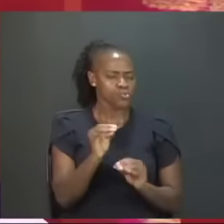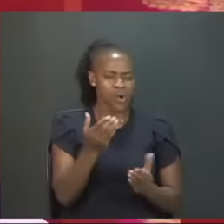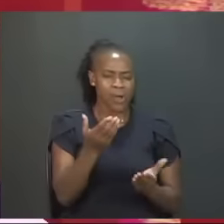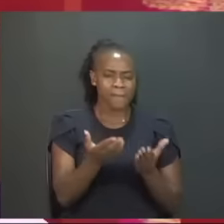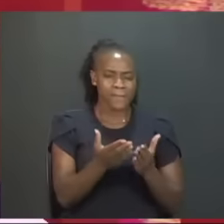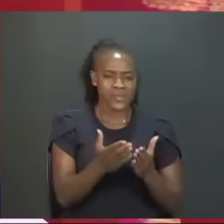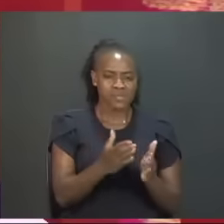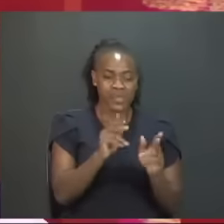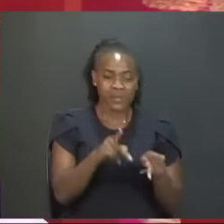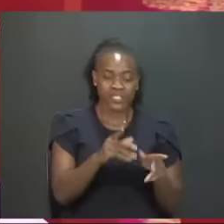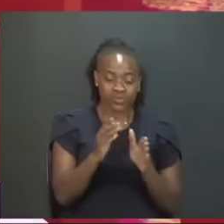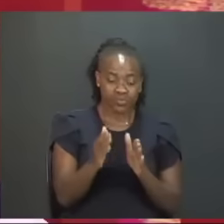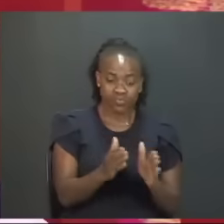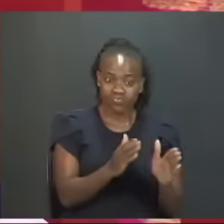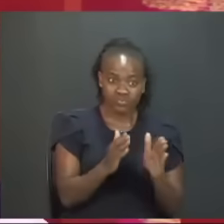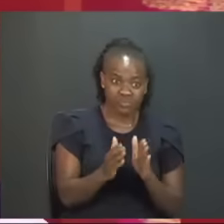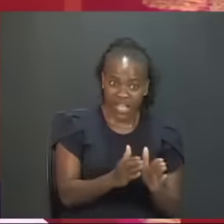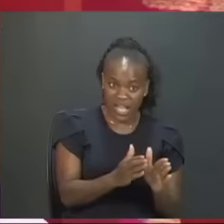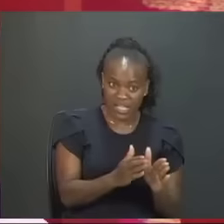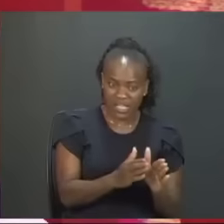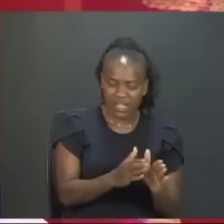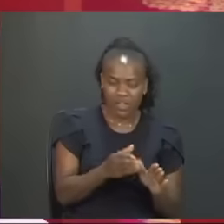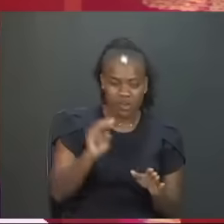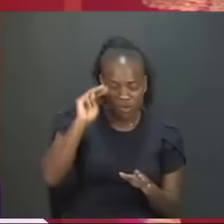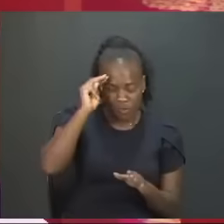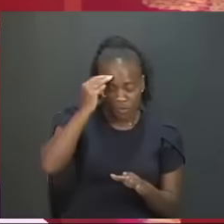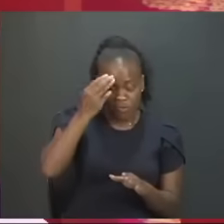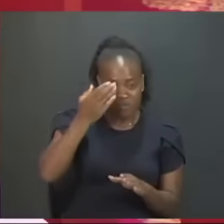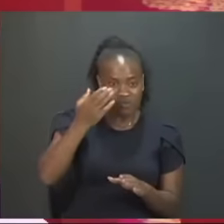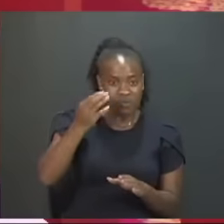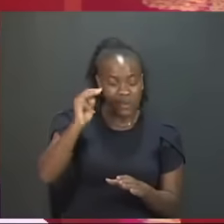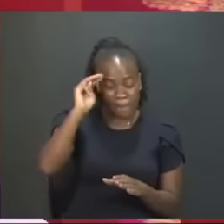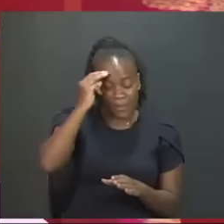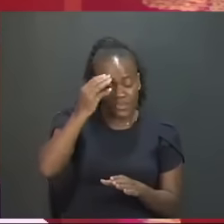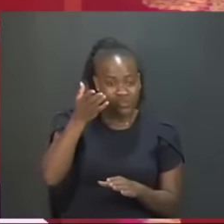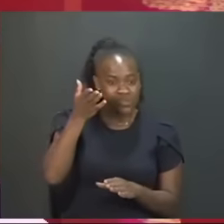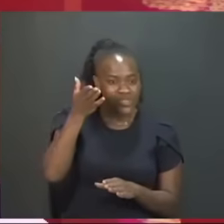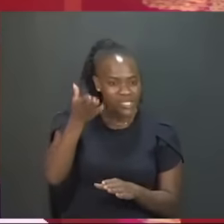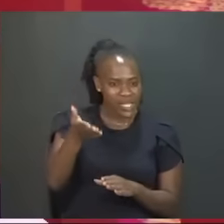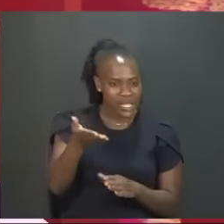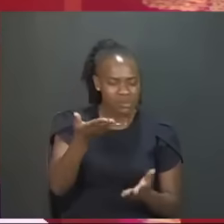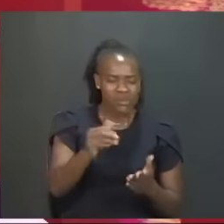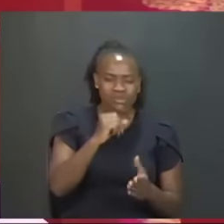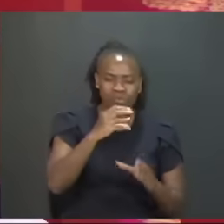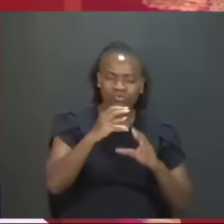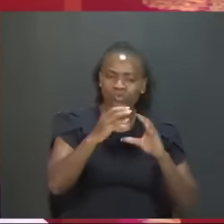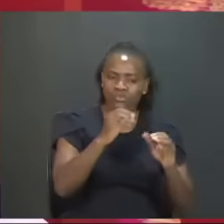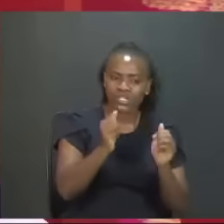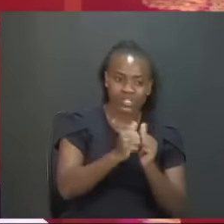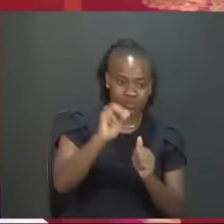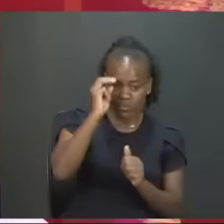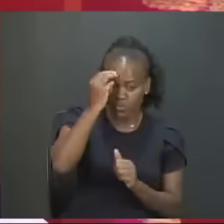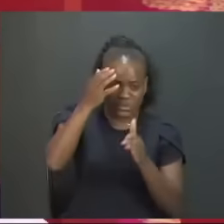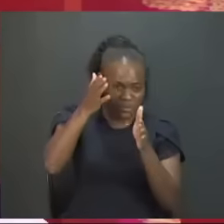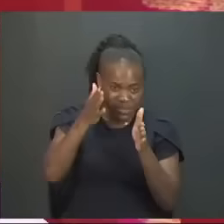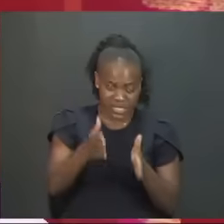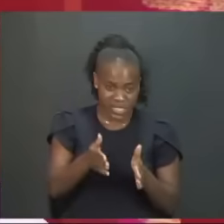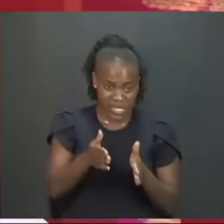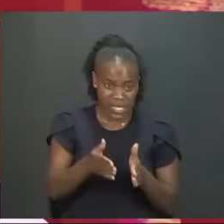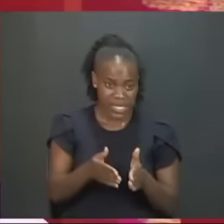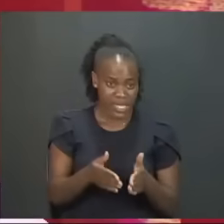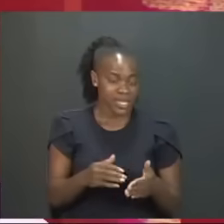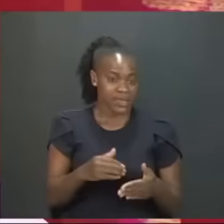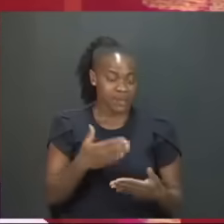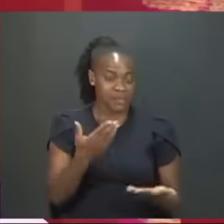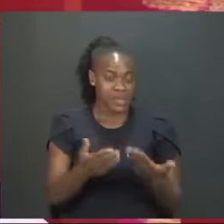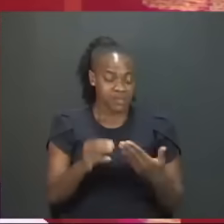communicating to the minister. So if you do that, and the minister is not aware, he will not show up. And if he doesn't show up, members will